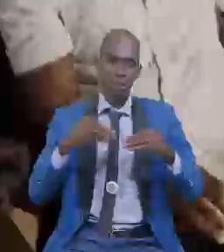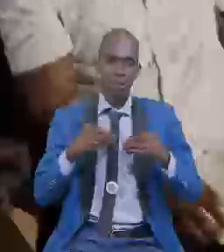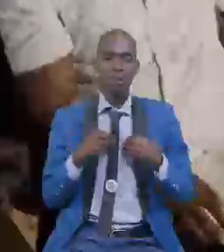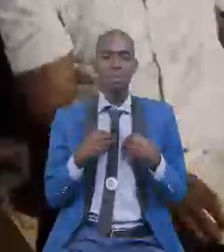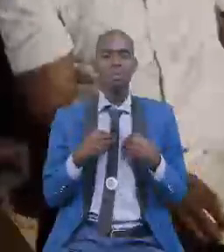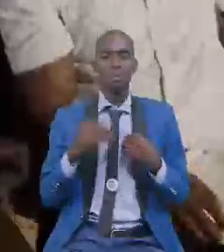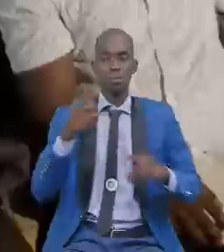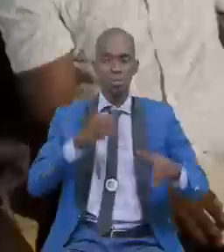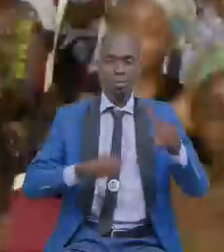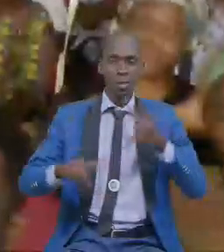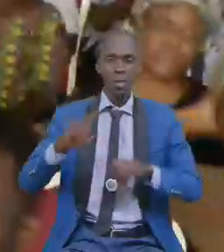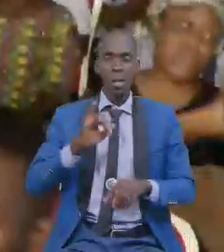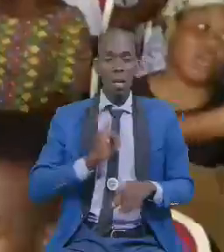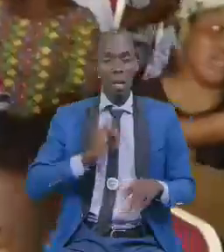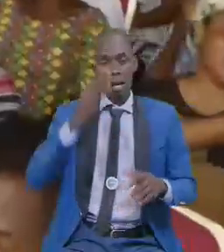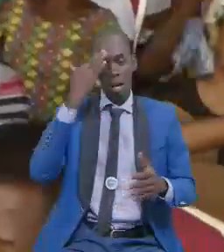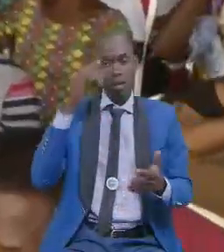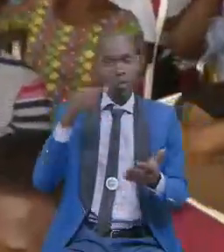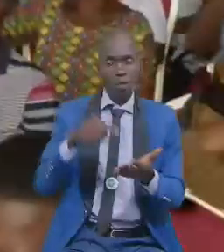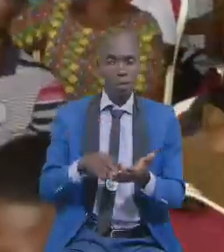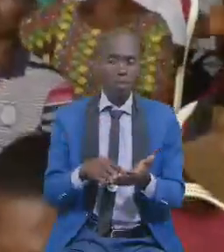I acknowledge.